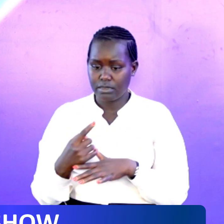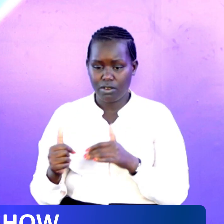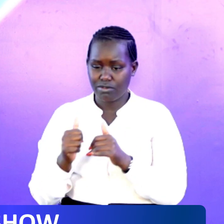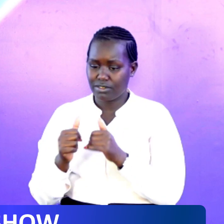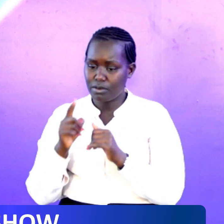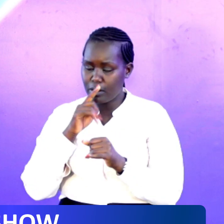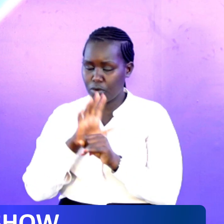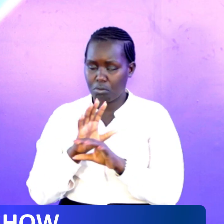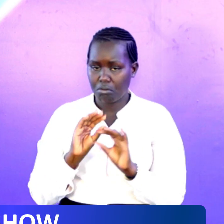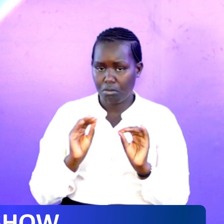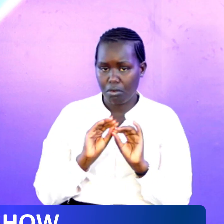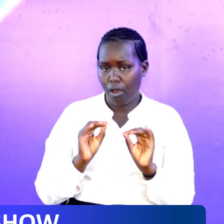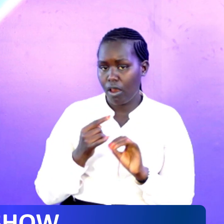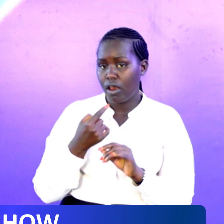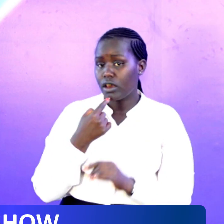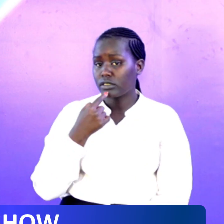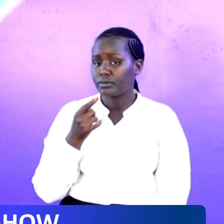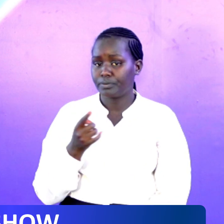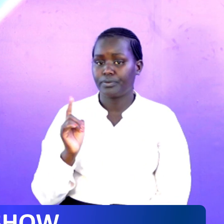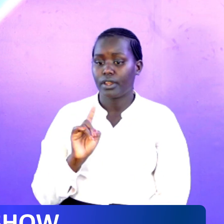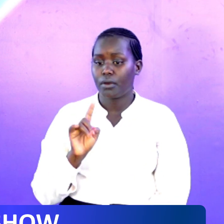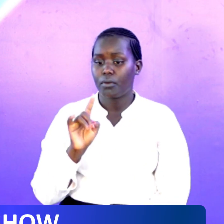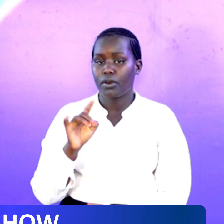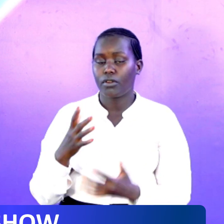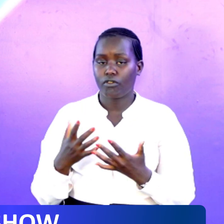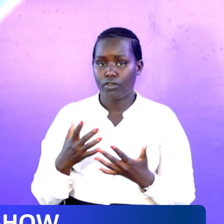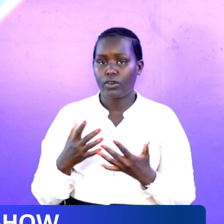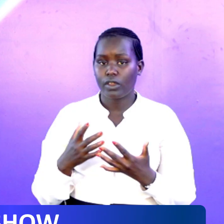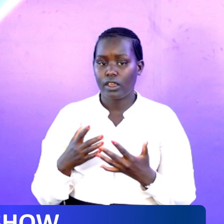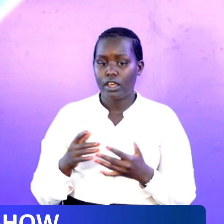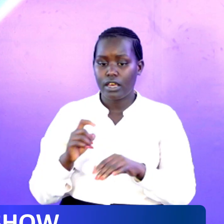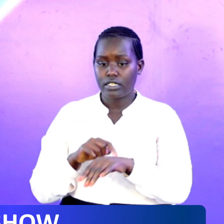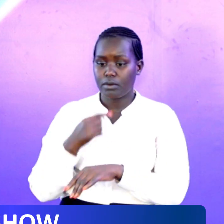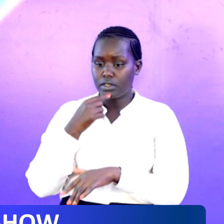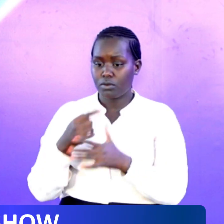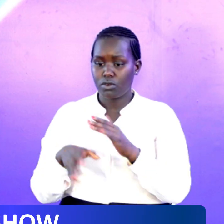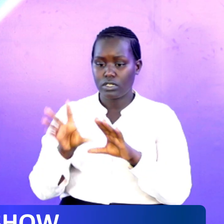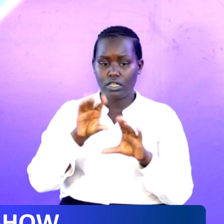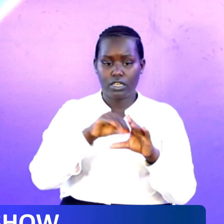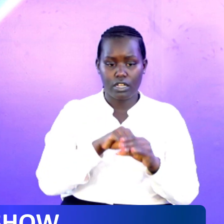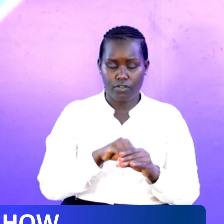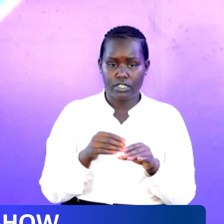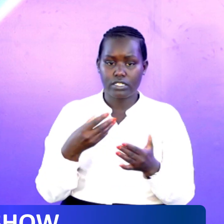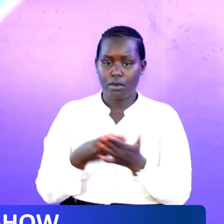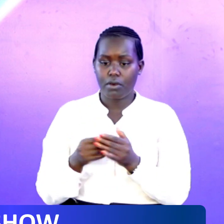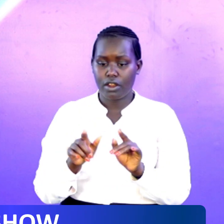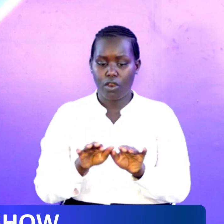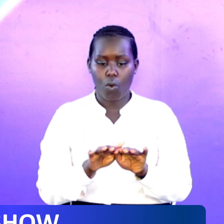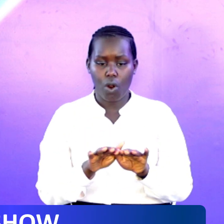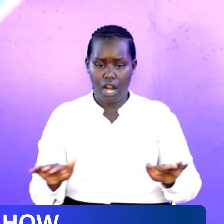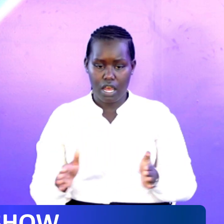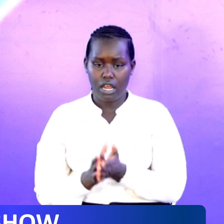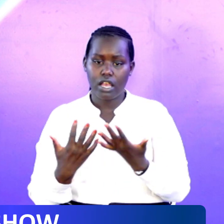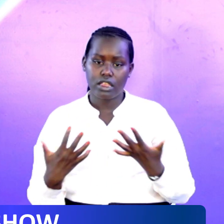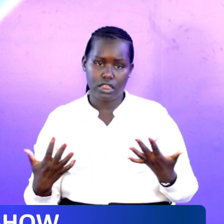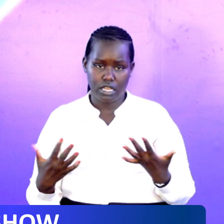No, seriously. Yeah. Let me tell you, one of them is very important. When Ndindi Nyoro says don't invest money on land and property, it